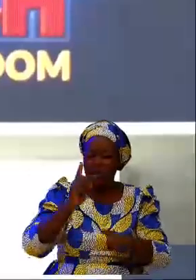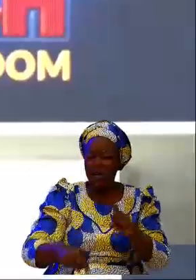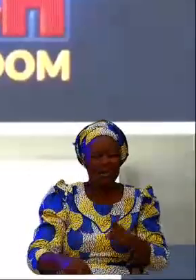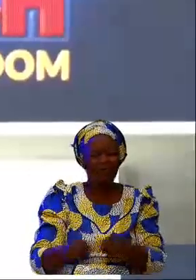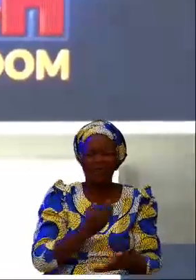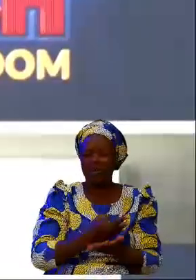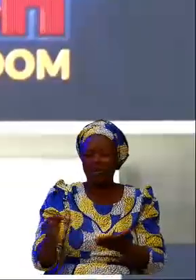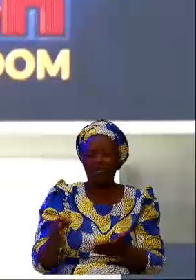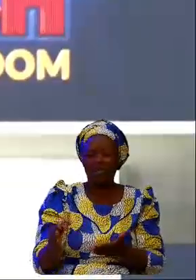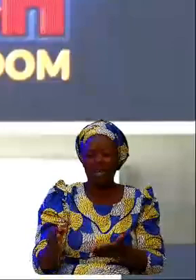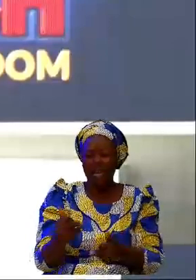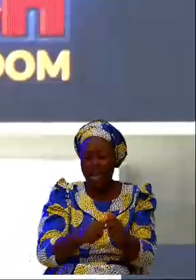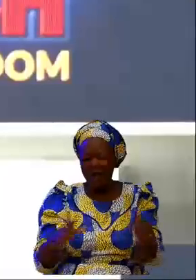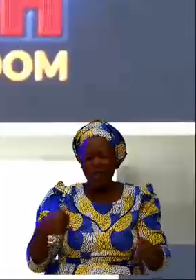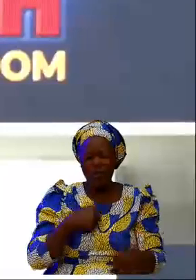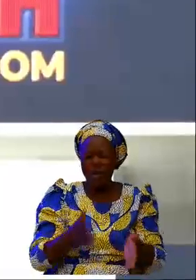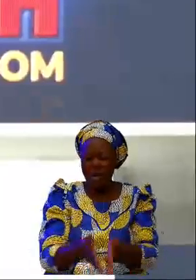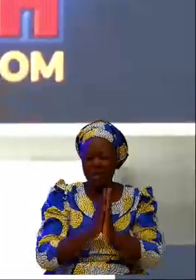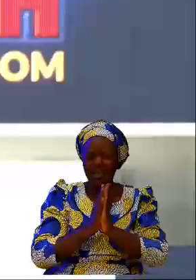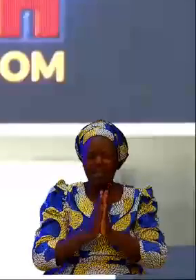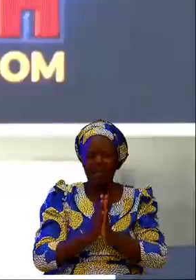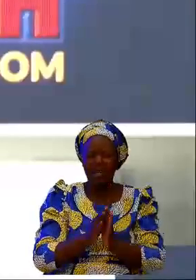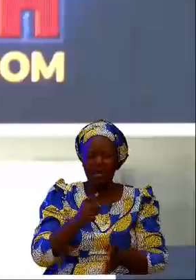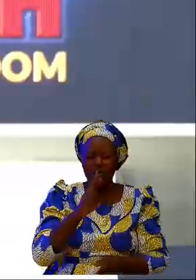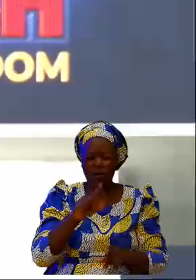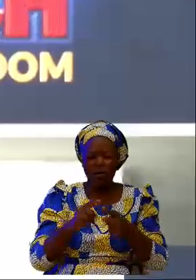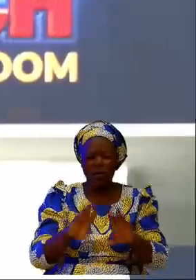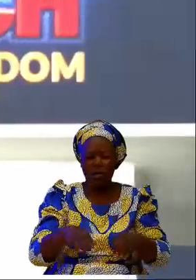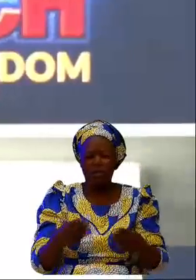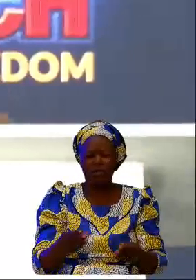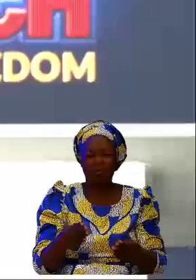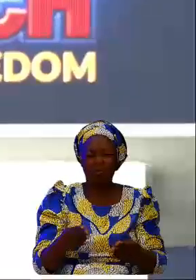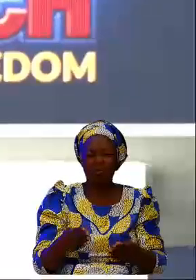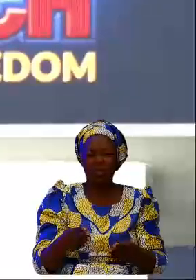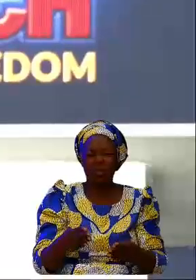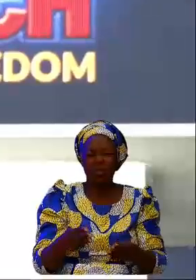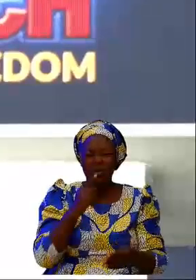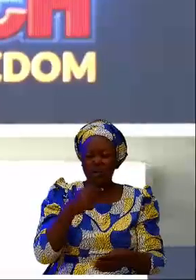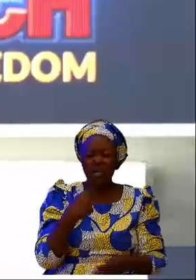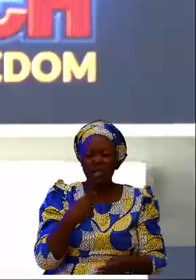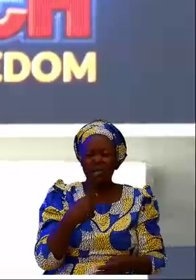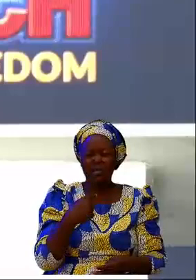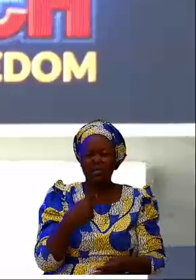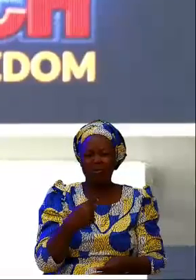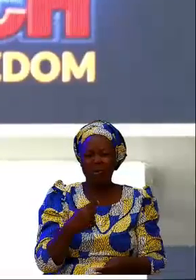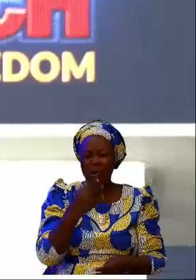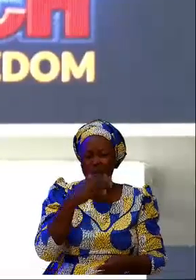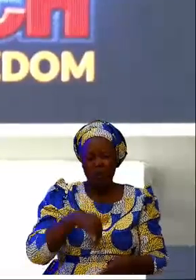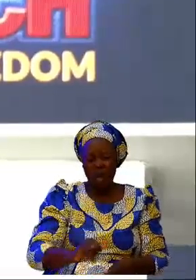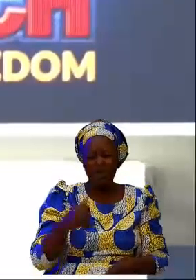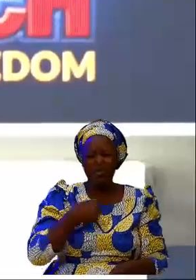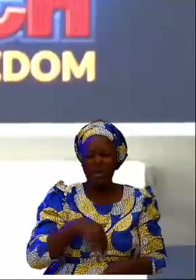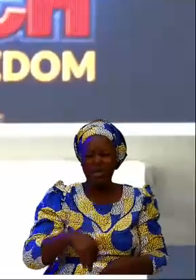know you're a mighty God. You cannot fail. Everything we ask, you are going to